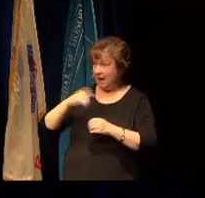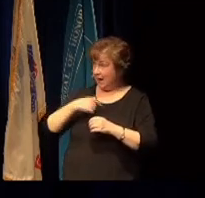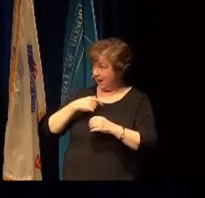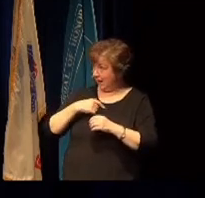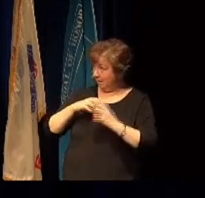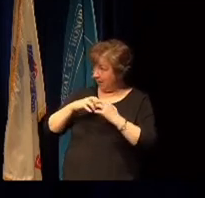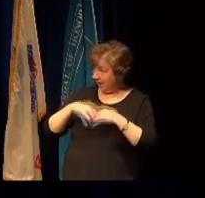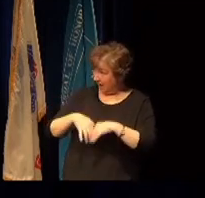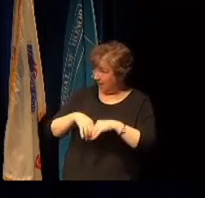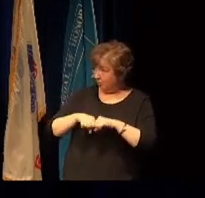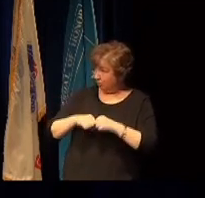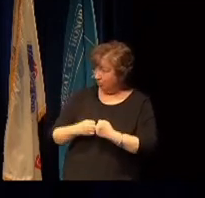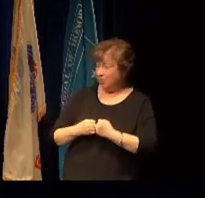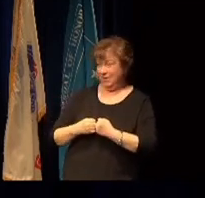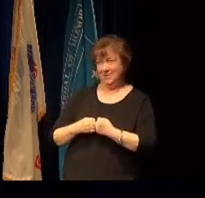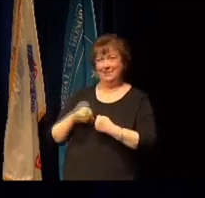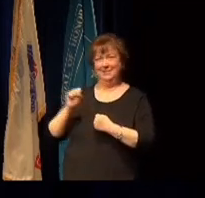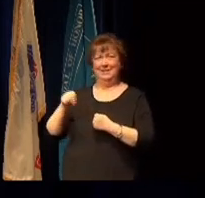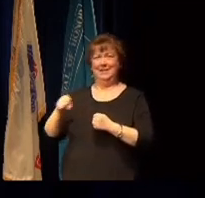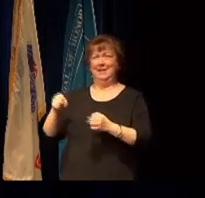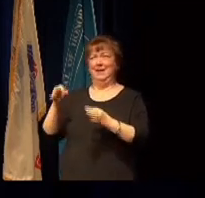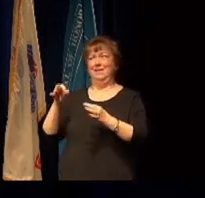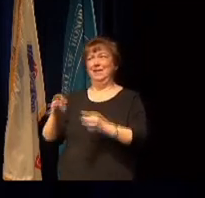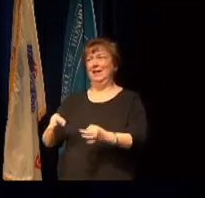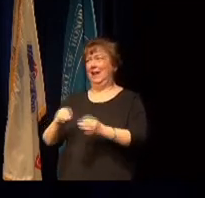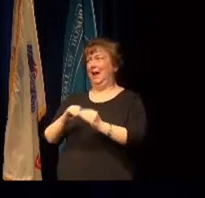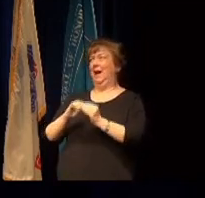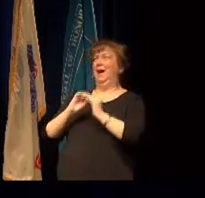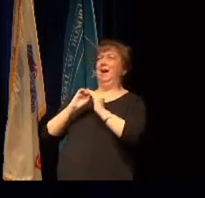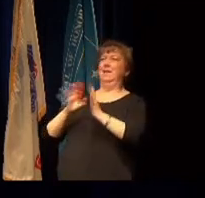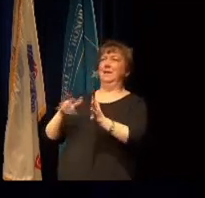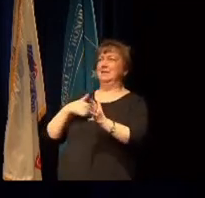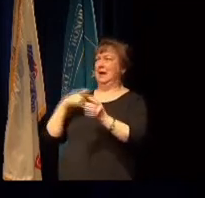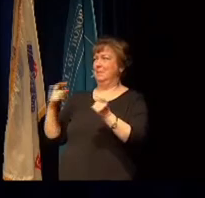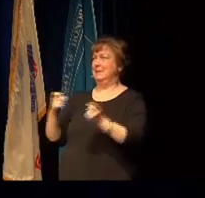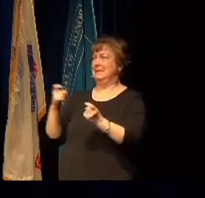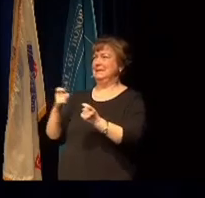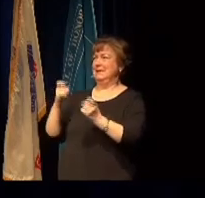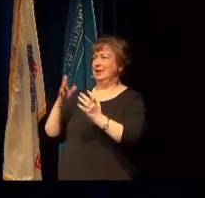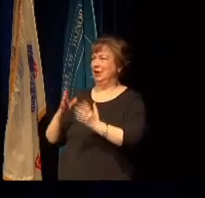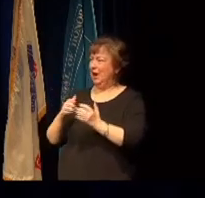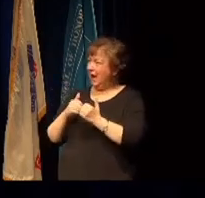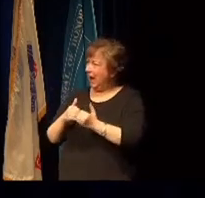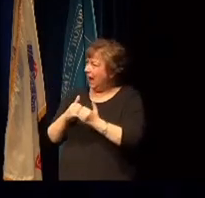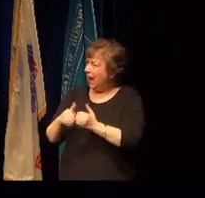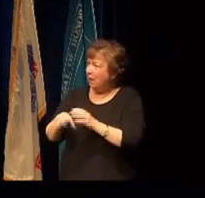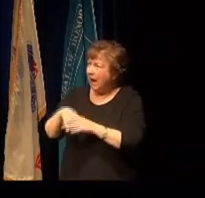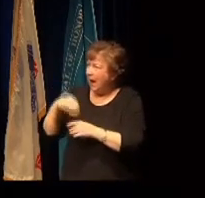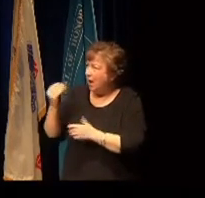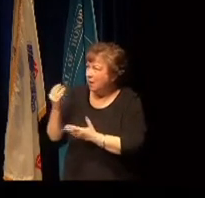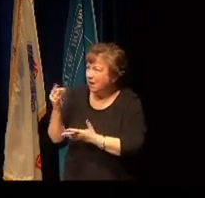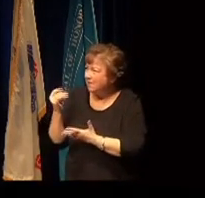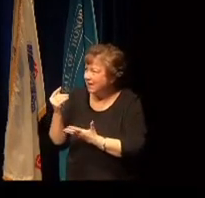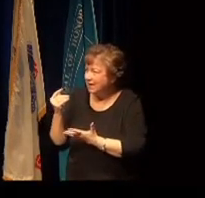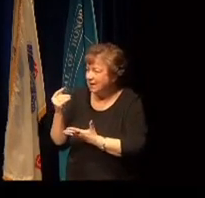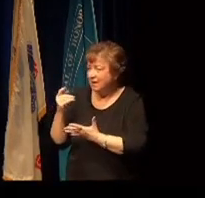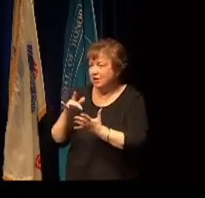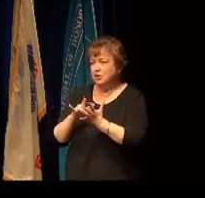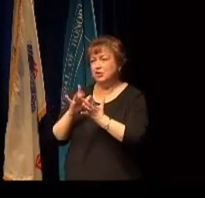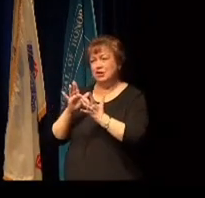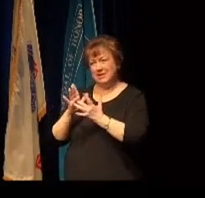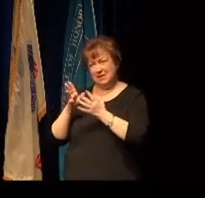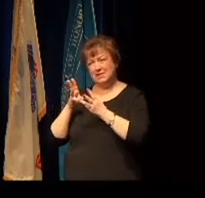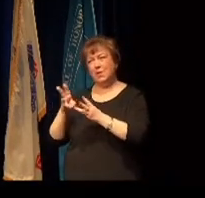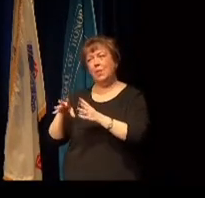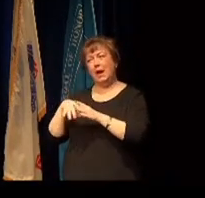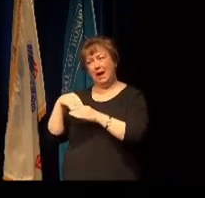a sinner. What's the way out? Jesus is the way out. Jesus is the only way out.